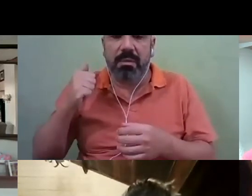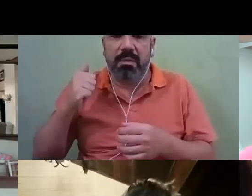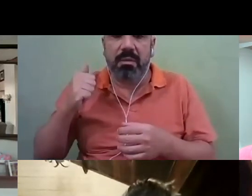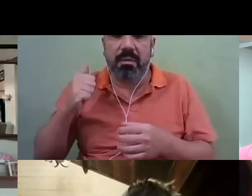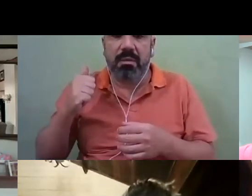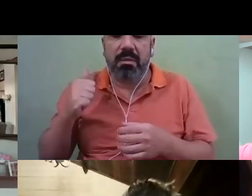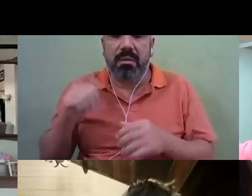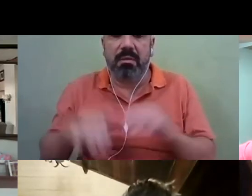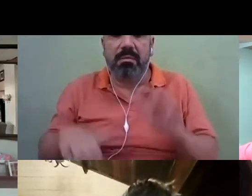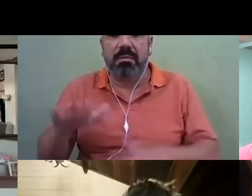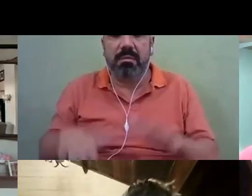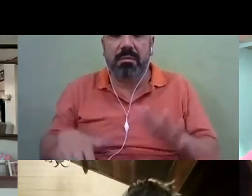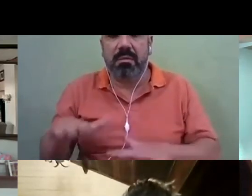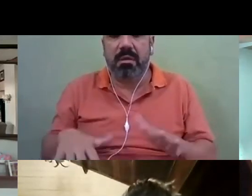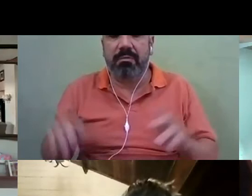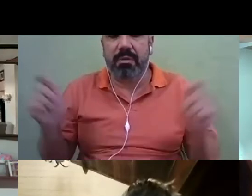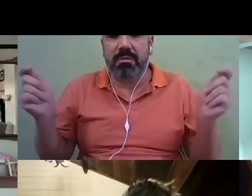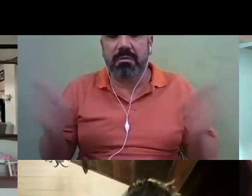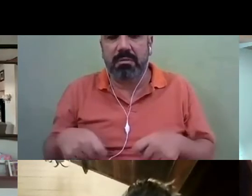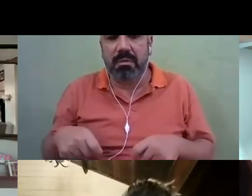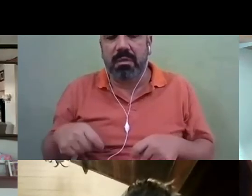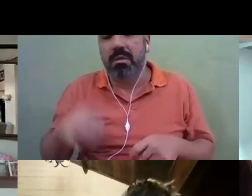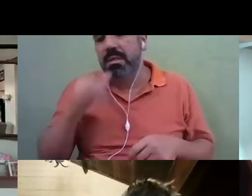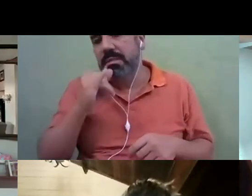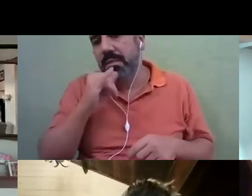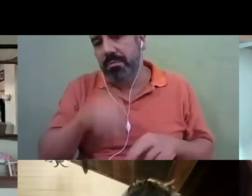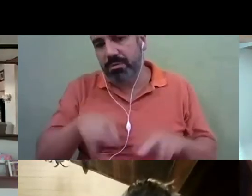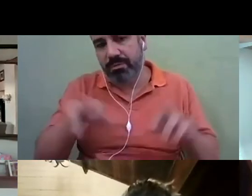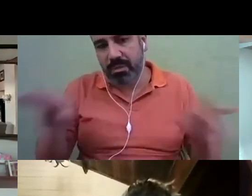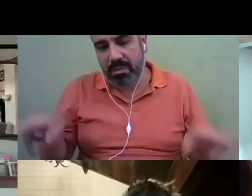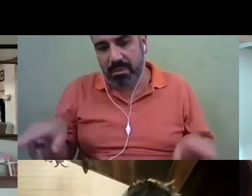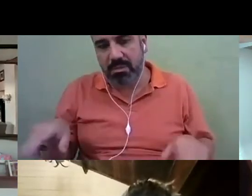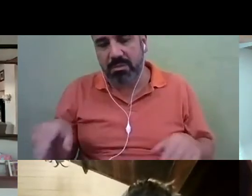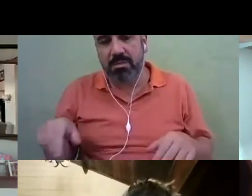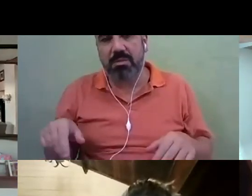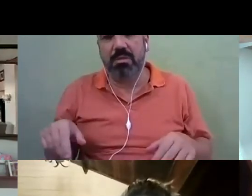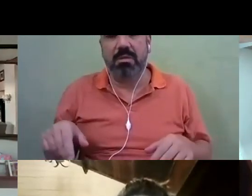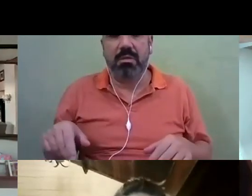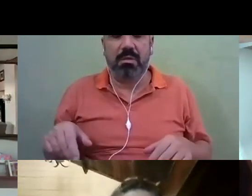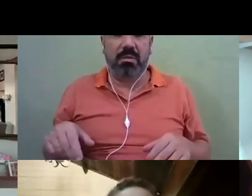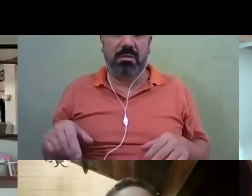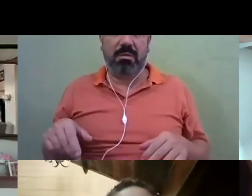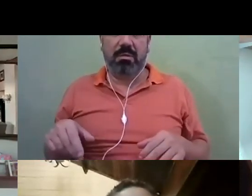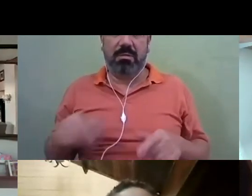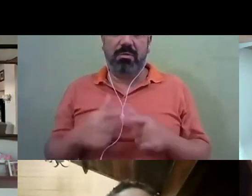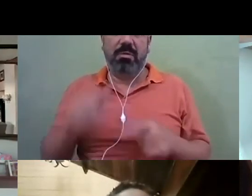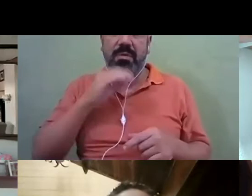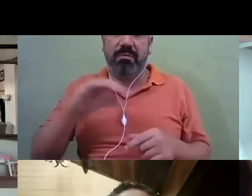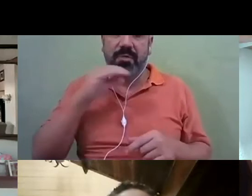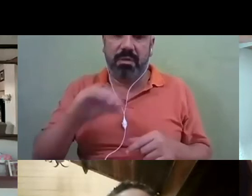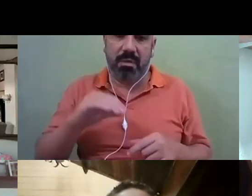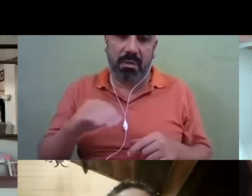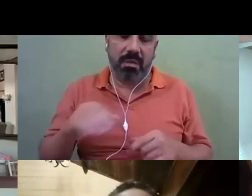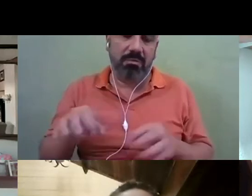at least 30 different examples of this, what Vygotsky called a unit of